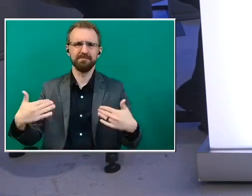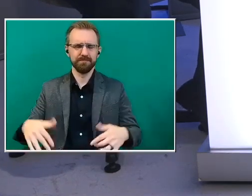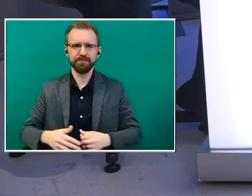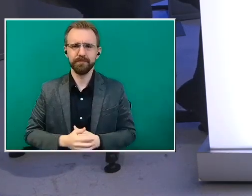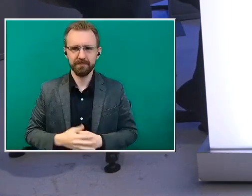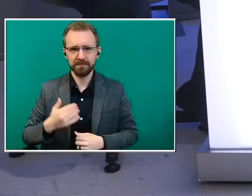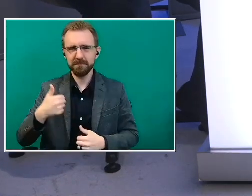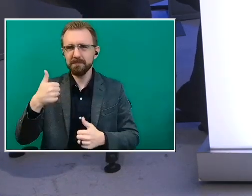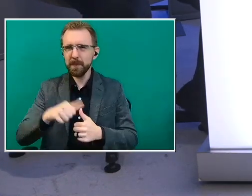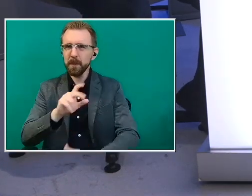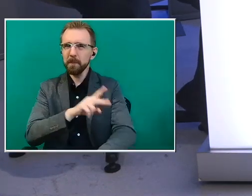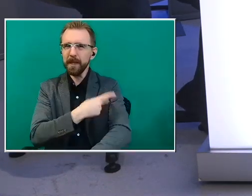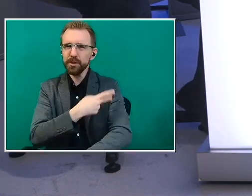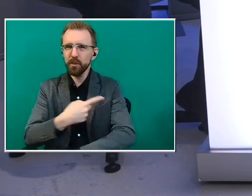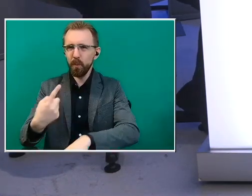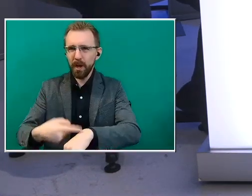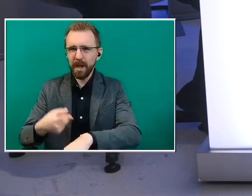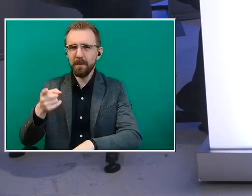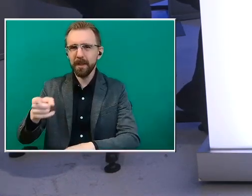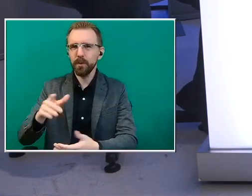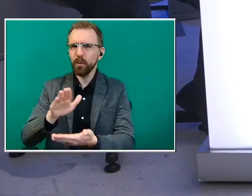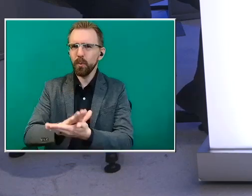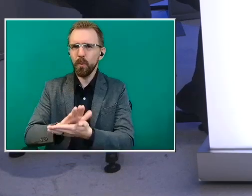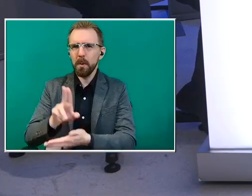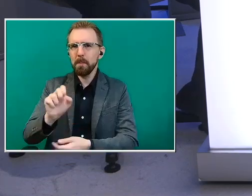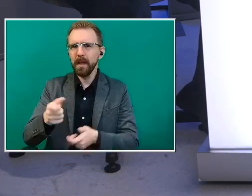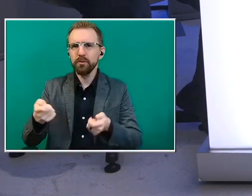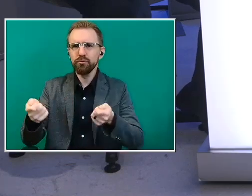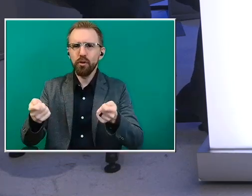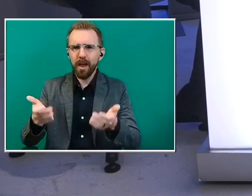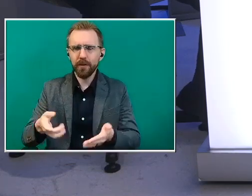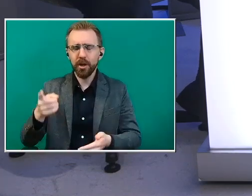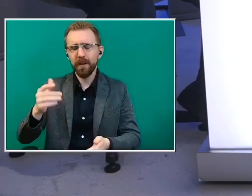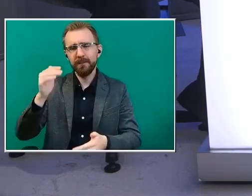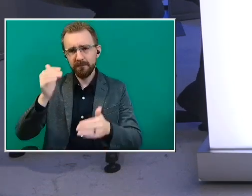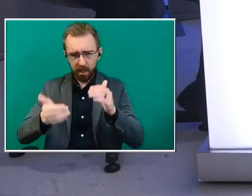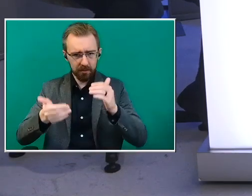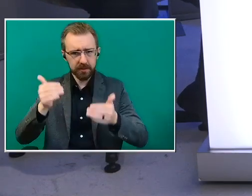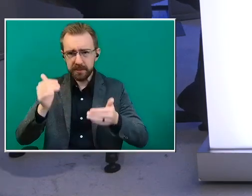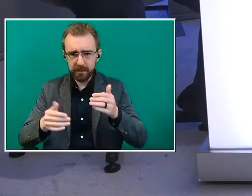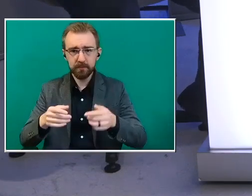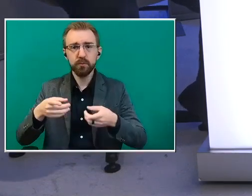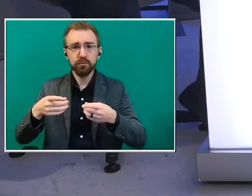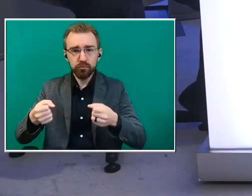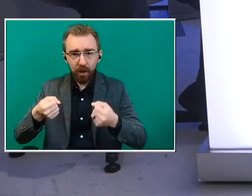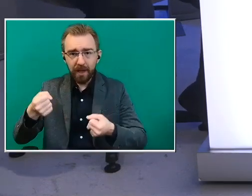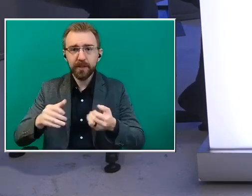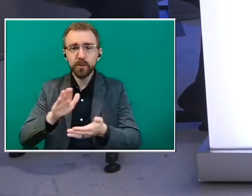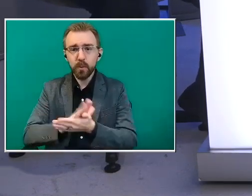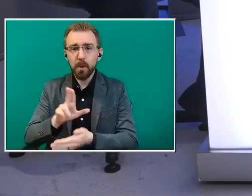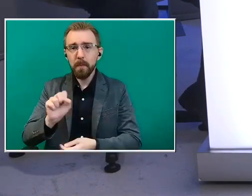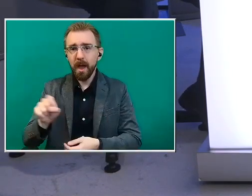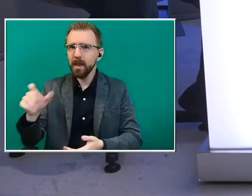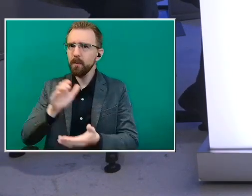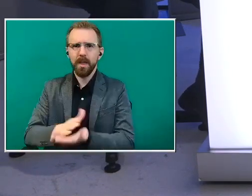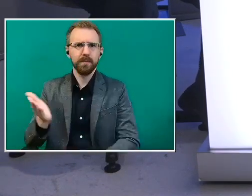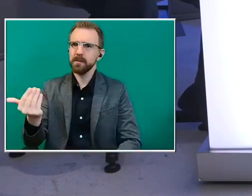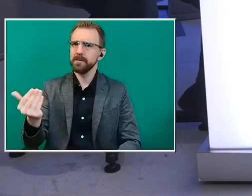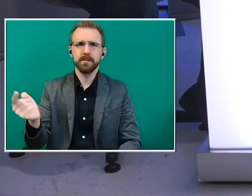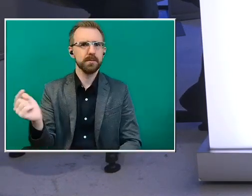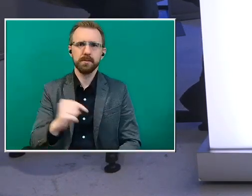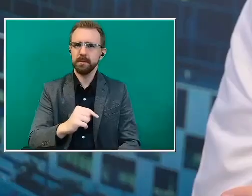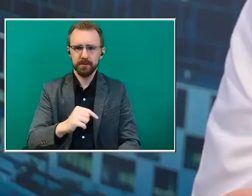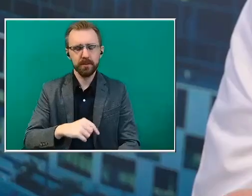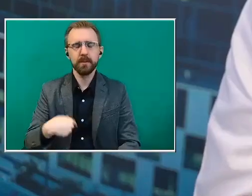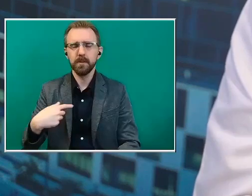and he was a school bus driver and was falling asleep but driving a school bus, and his wife had brought him down. And we had done a sleep test on him that